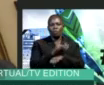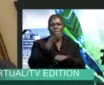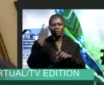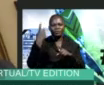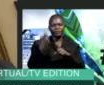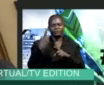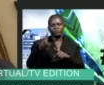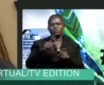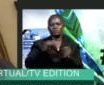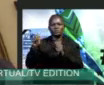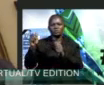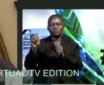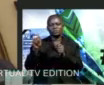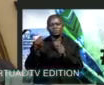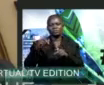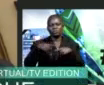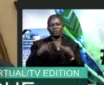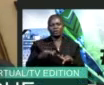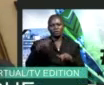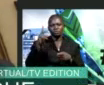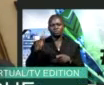provider and two for independent